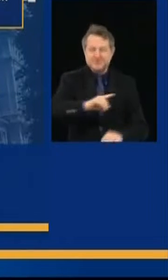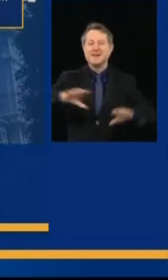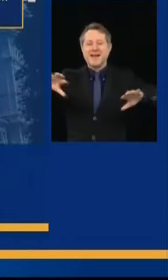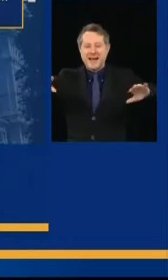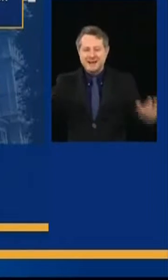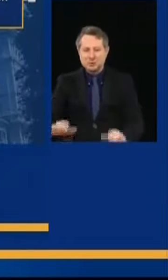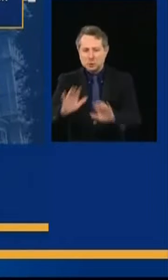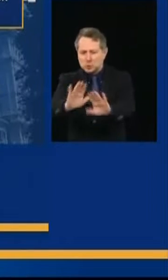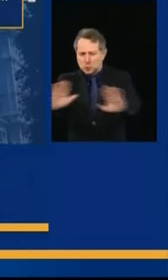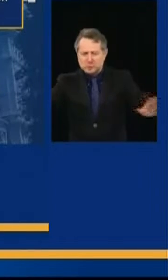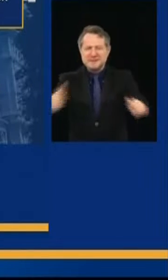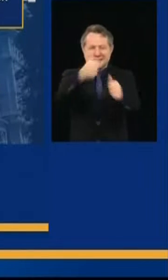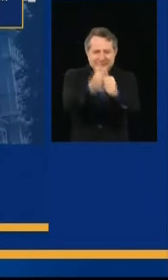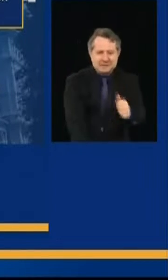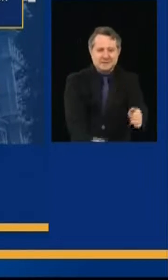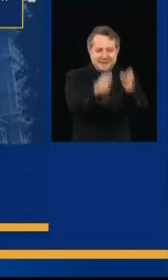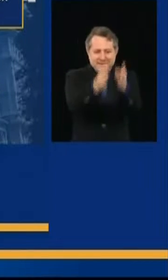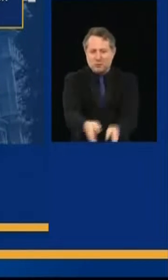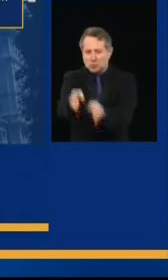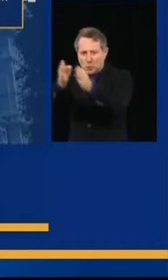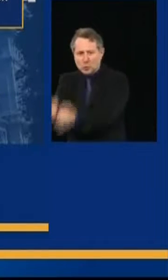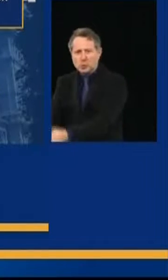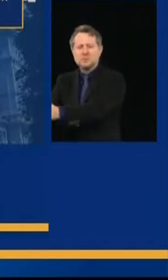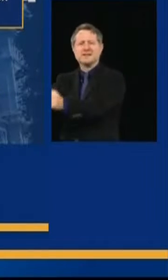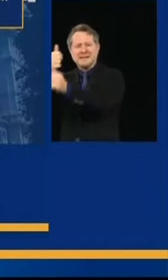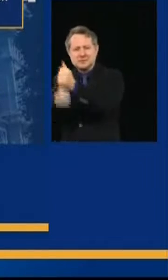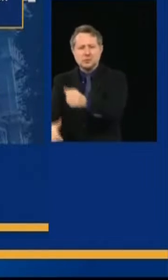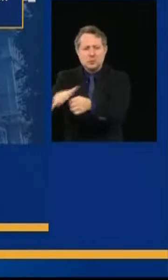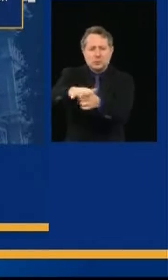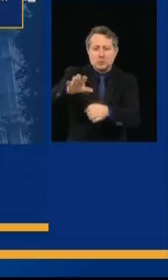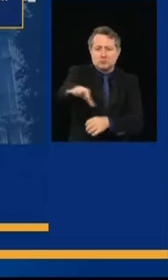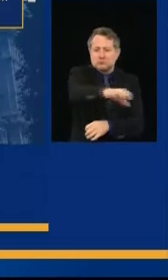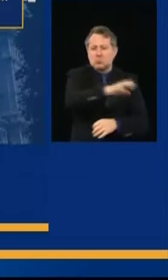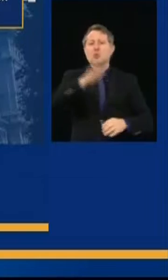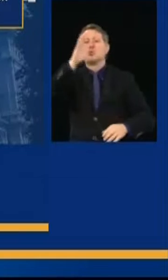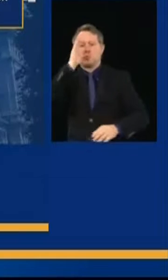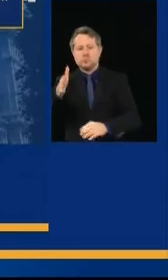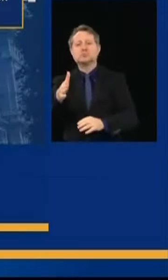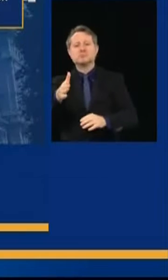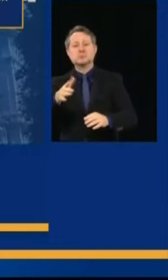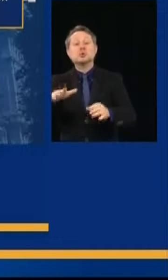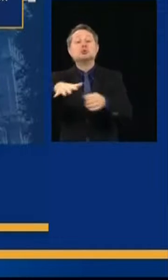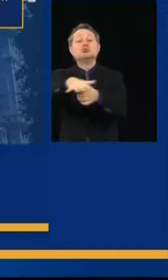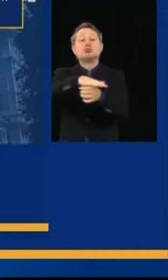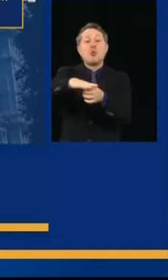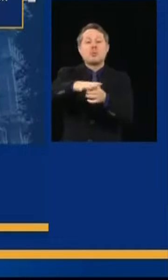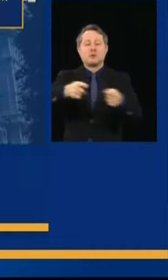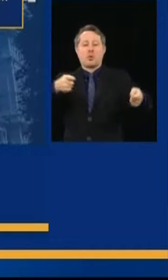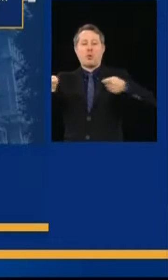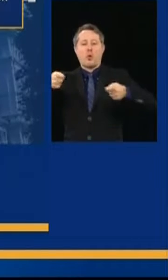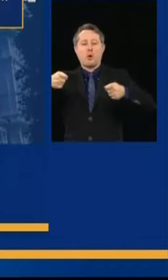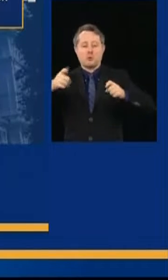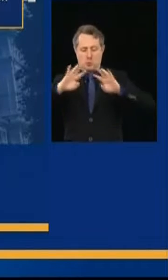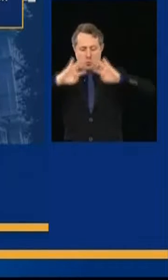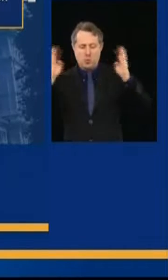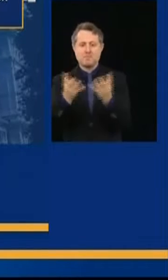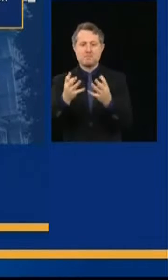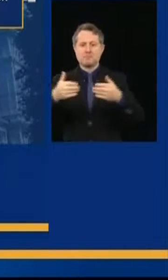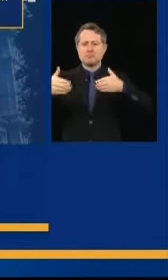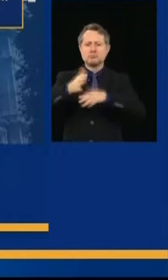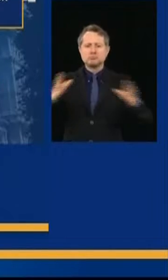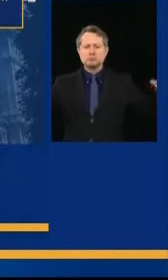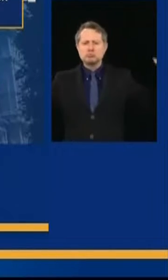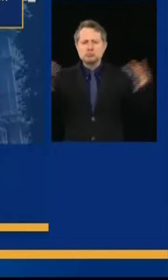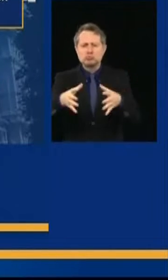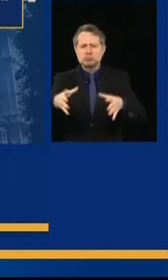and every family. We'll have a regional control group for the North Country, for every region in the state.